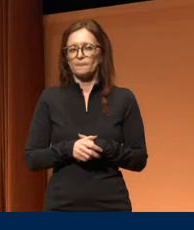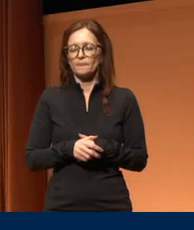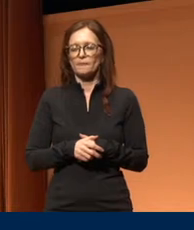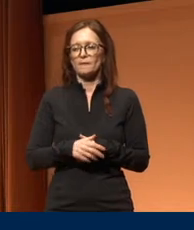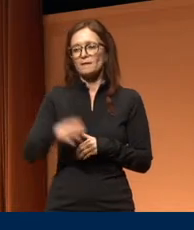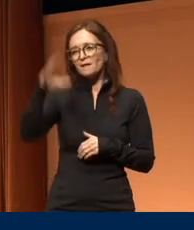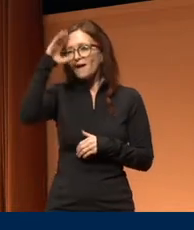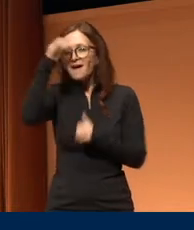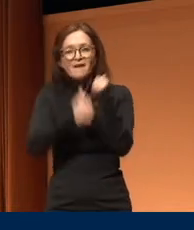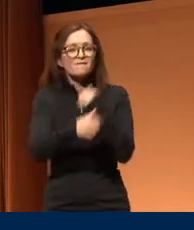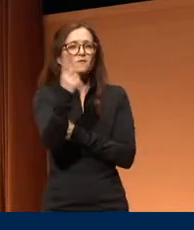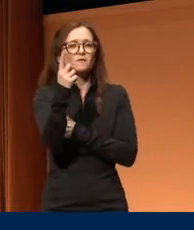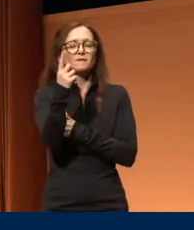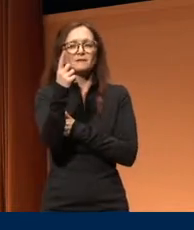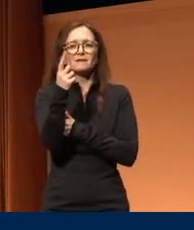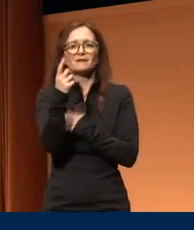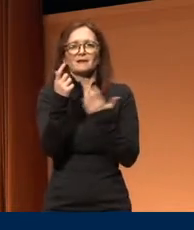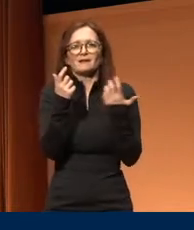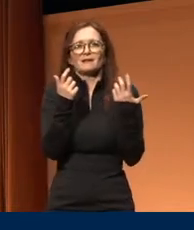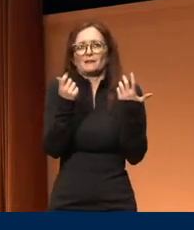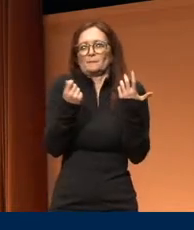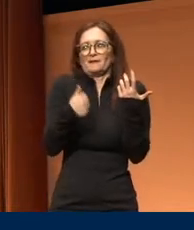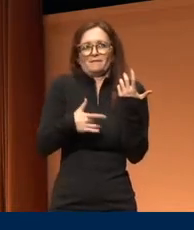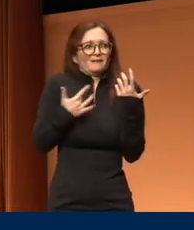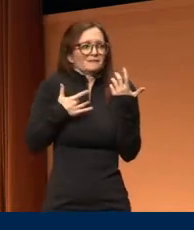Hi everyone, this is intimidating.